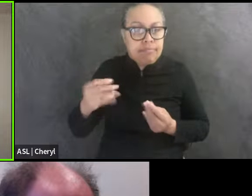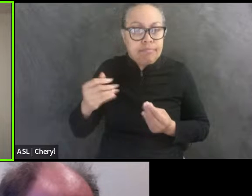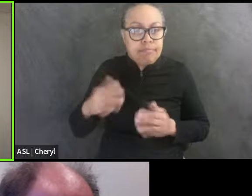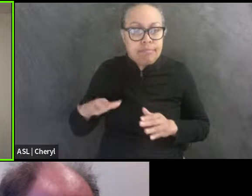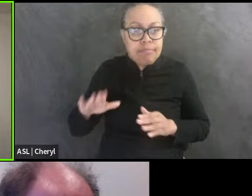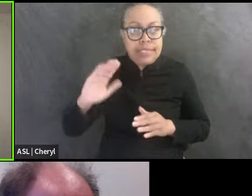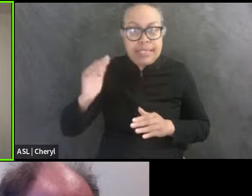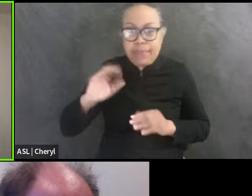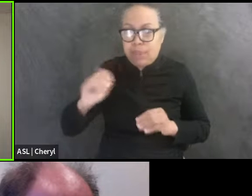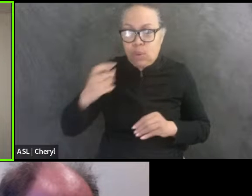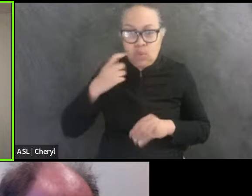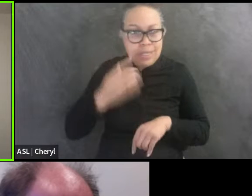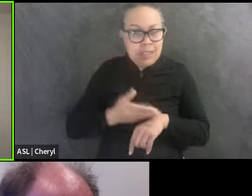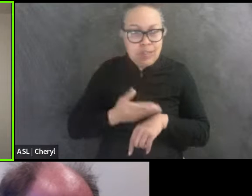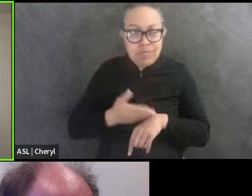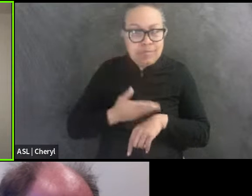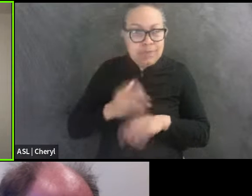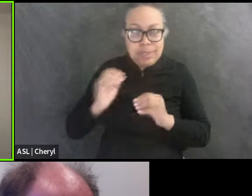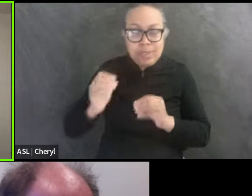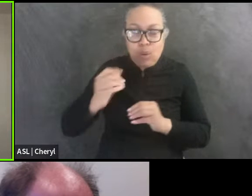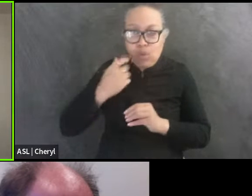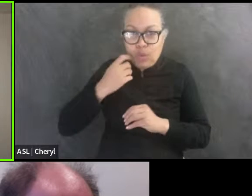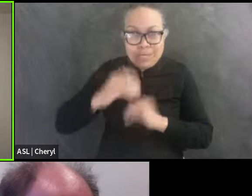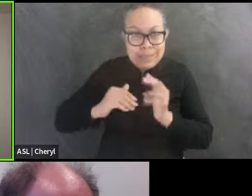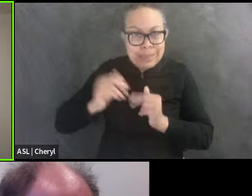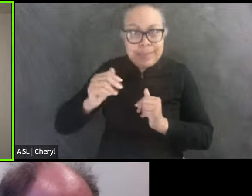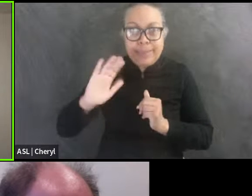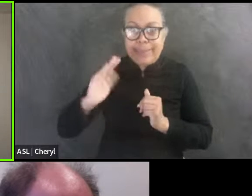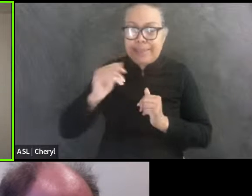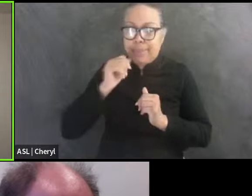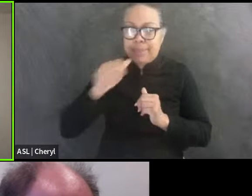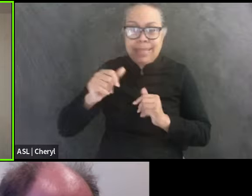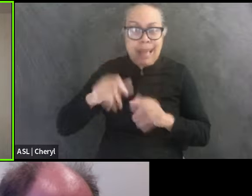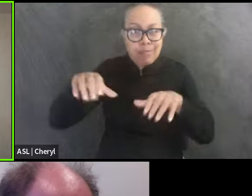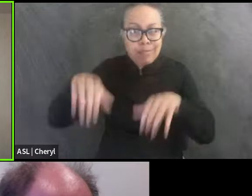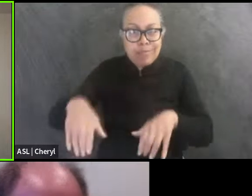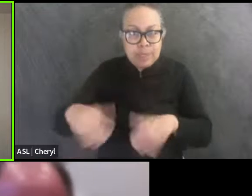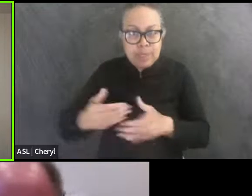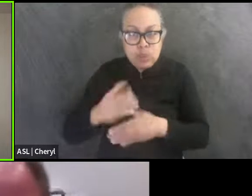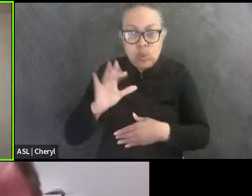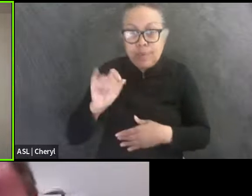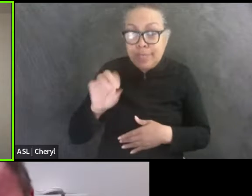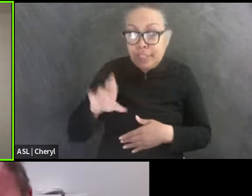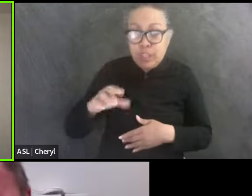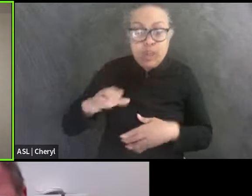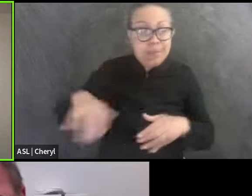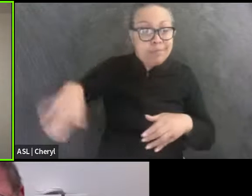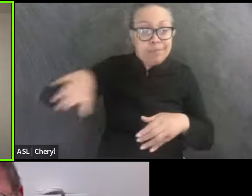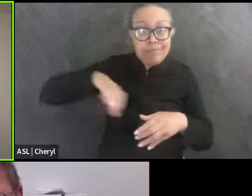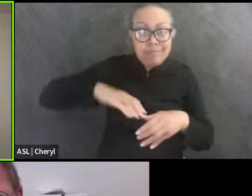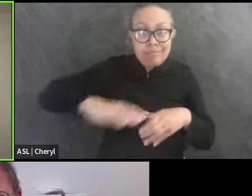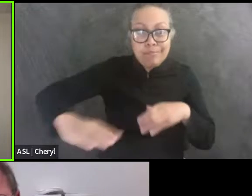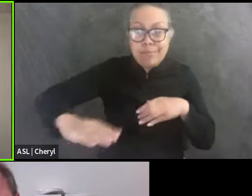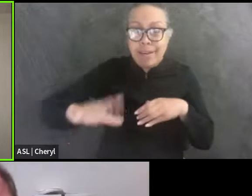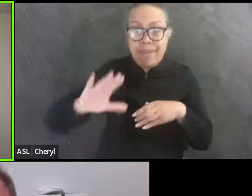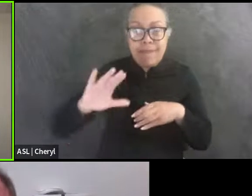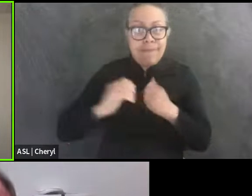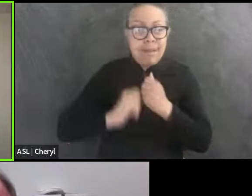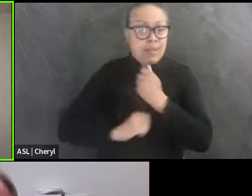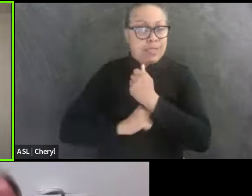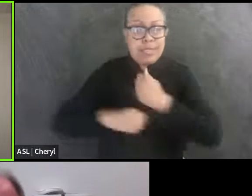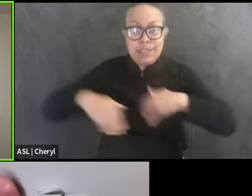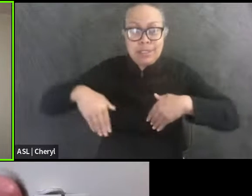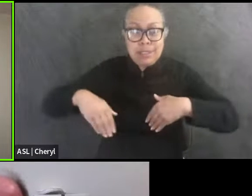recent construction. There's no evidence that they have extended the footers or the foundation back. So right now it's just kind of in